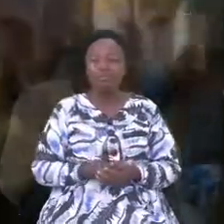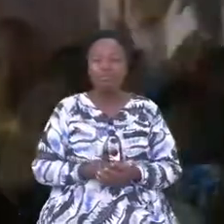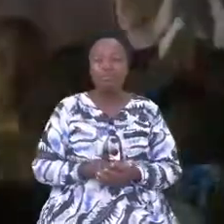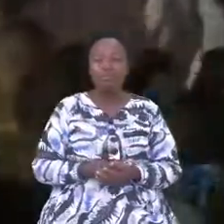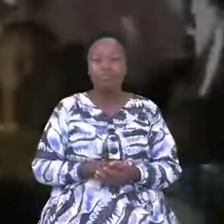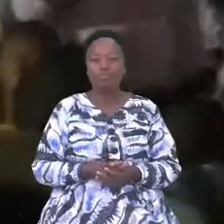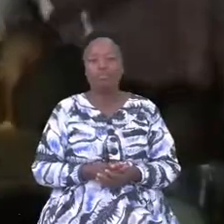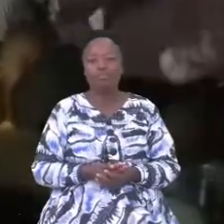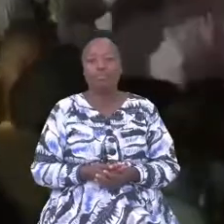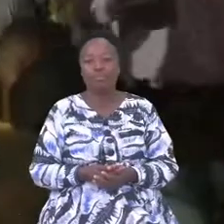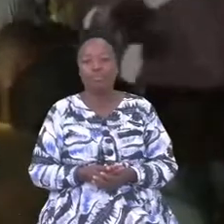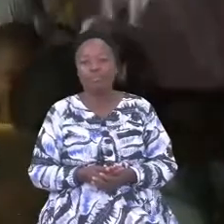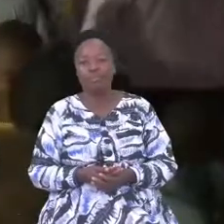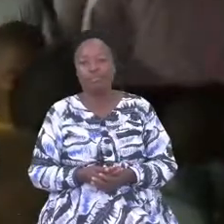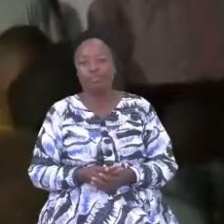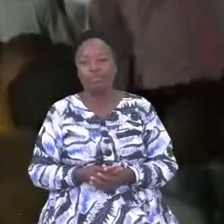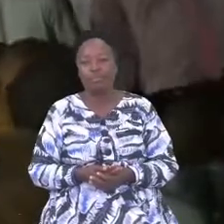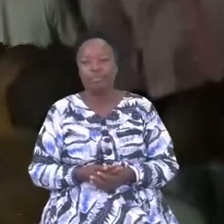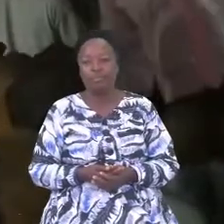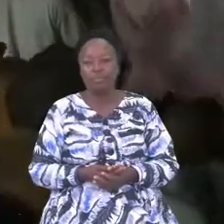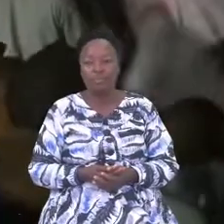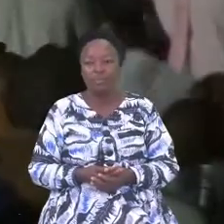and help you more.